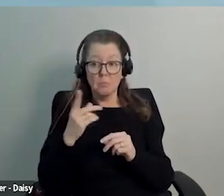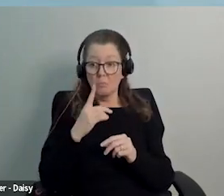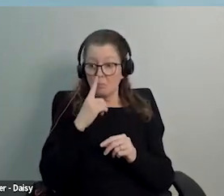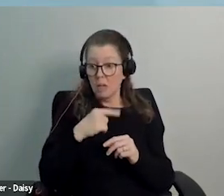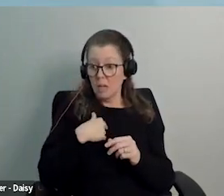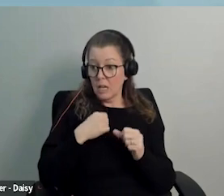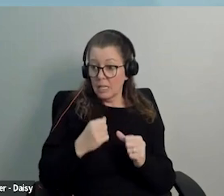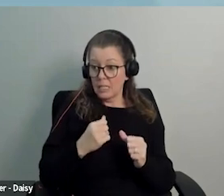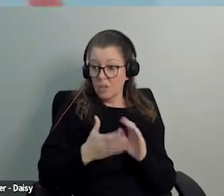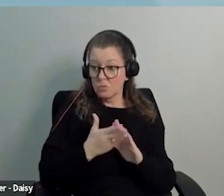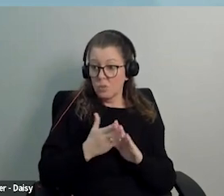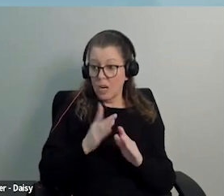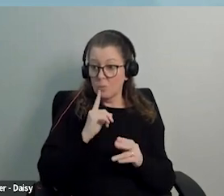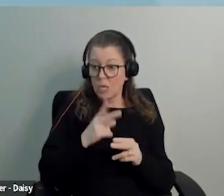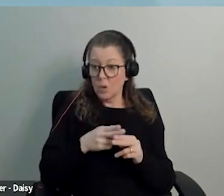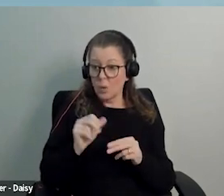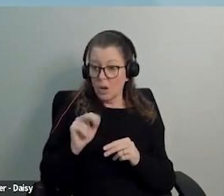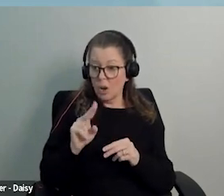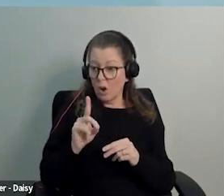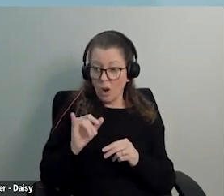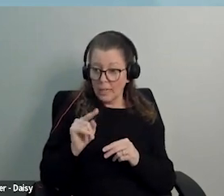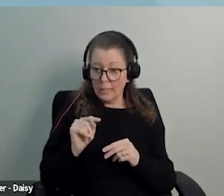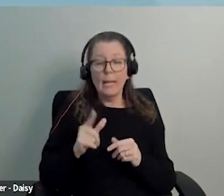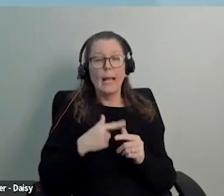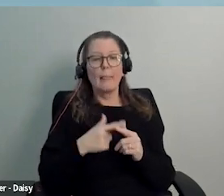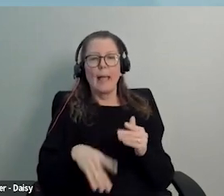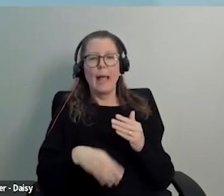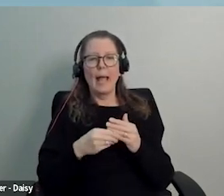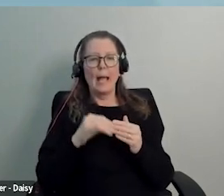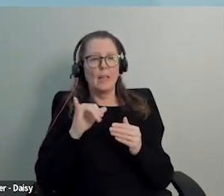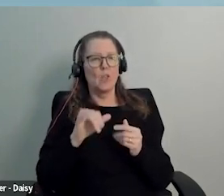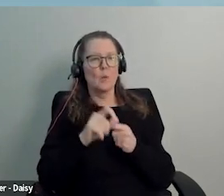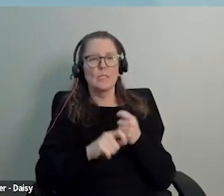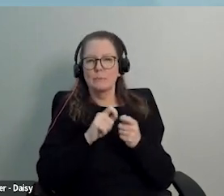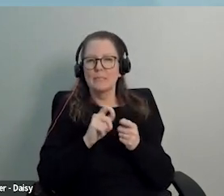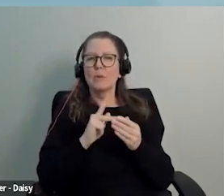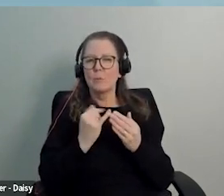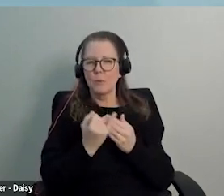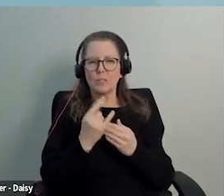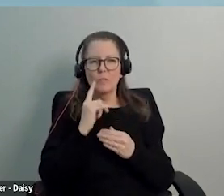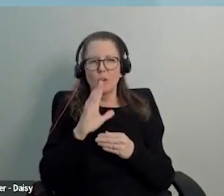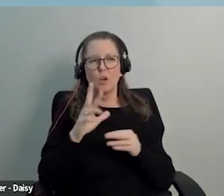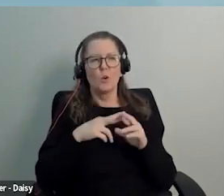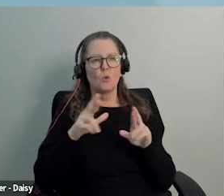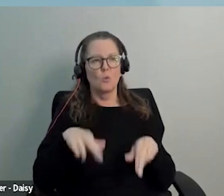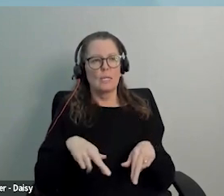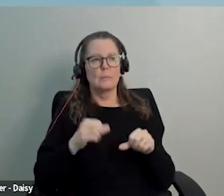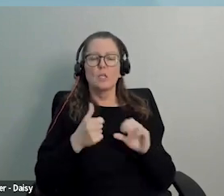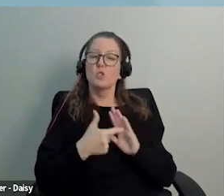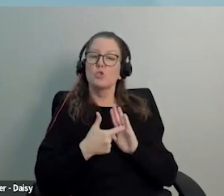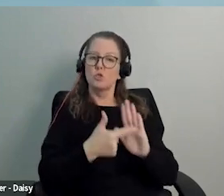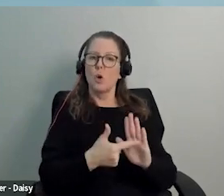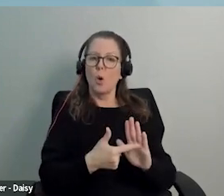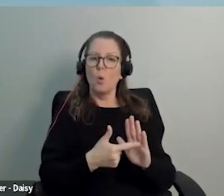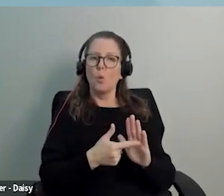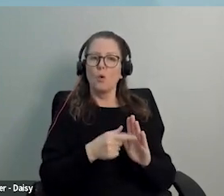running a quick audit and then putting those specific projects on your resumes could be really good opportunities for you to show that you're keeping in touch